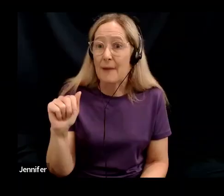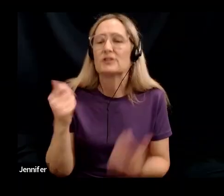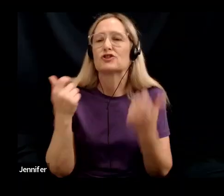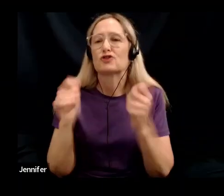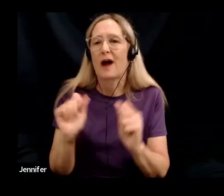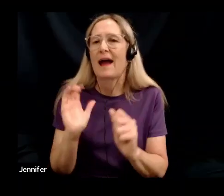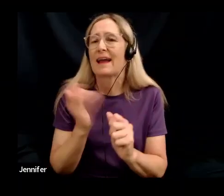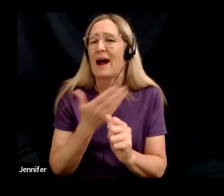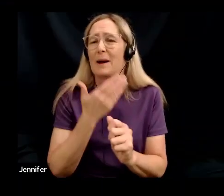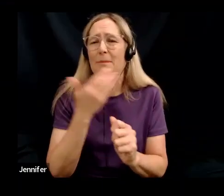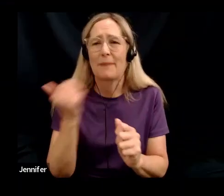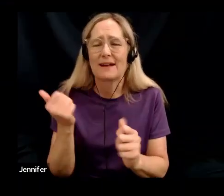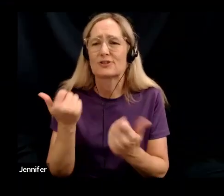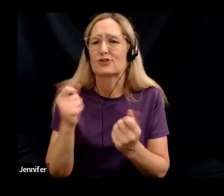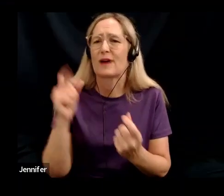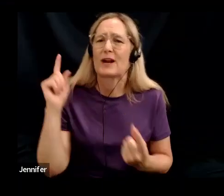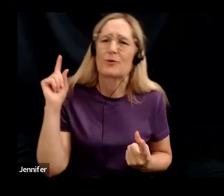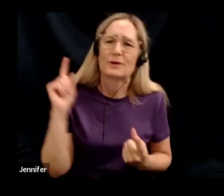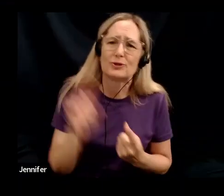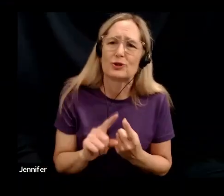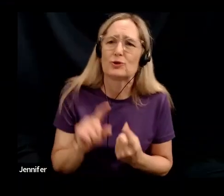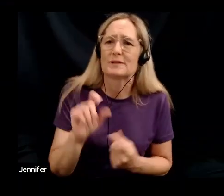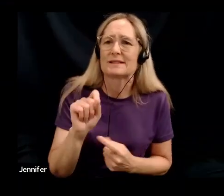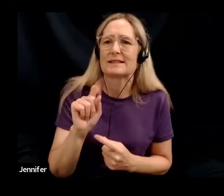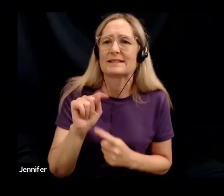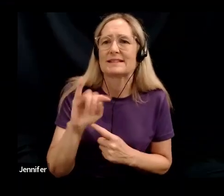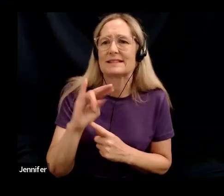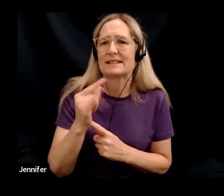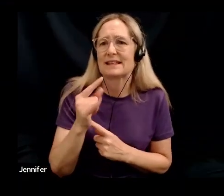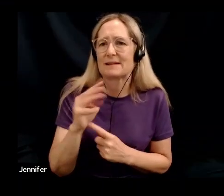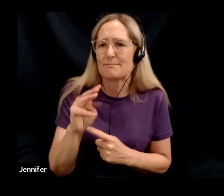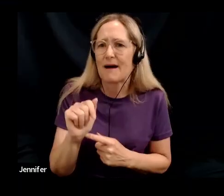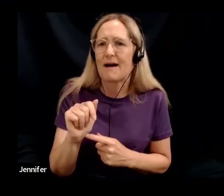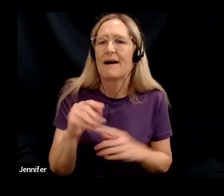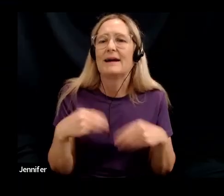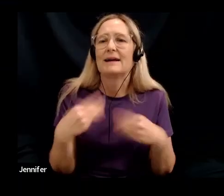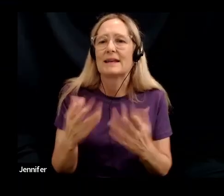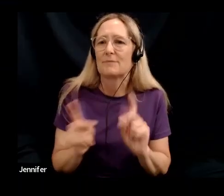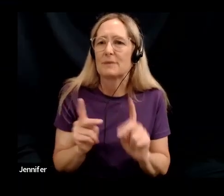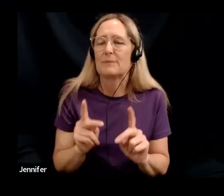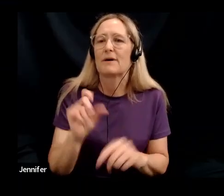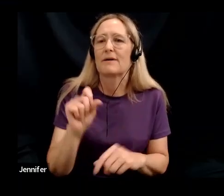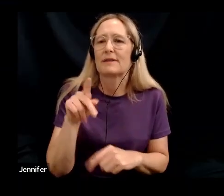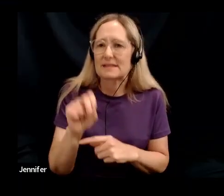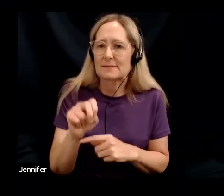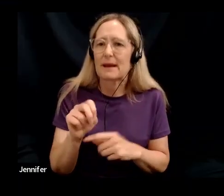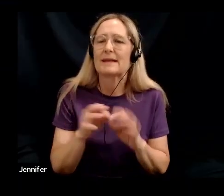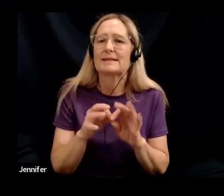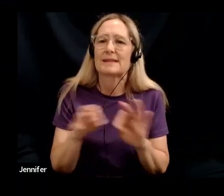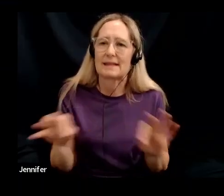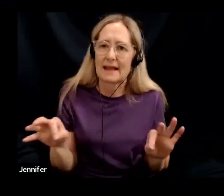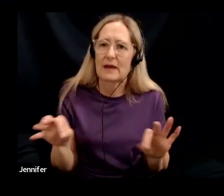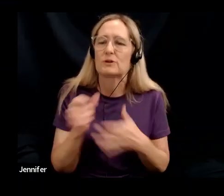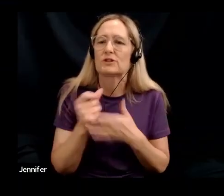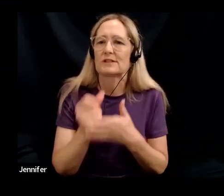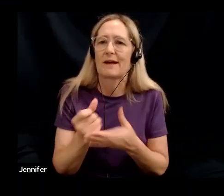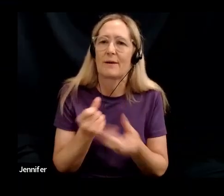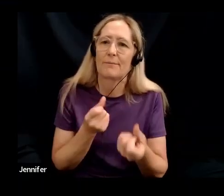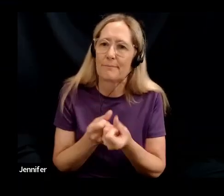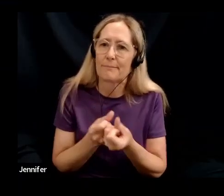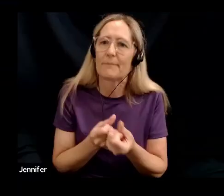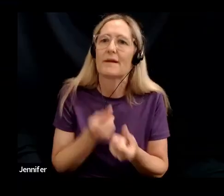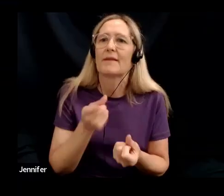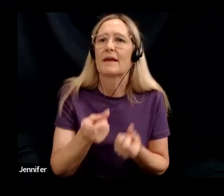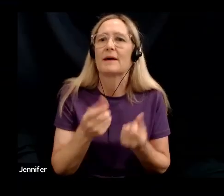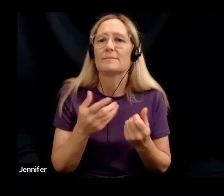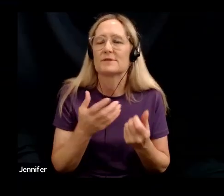our best to help reduce that stigma, to be able to provide people with the space and the language to be able